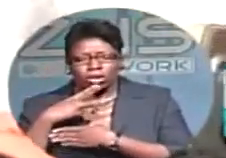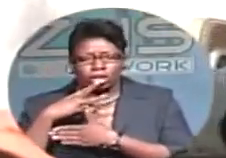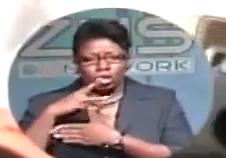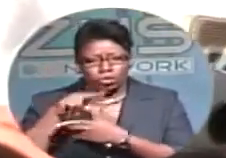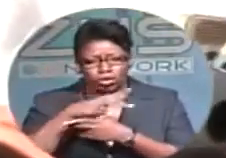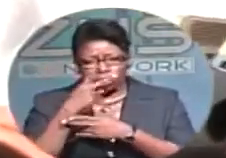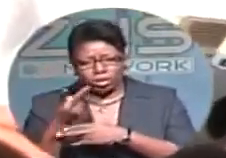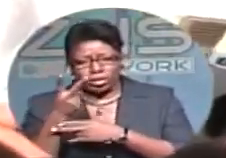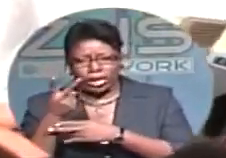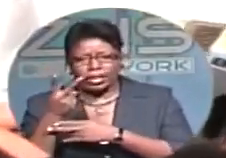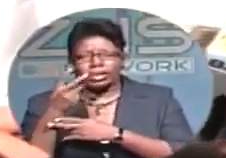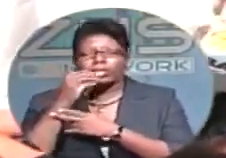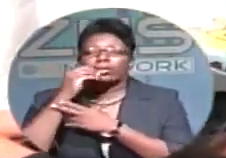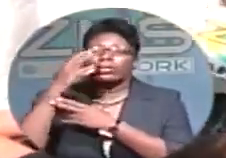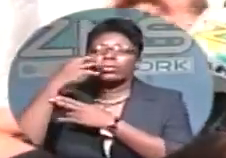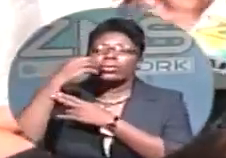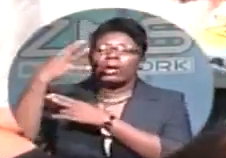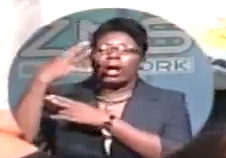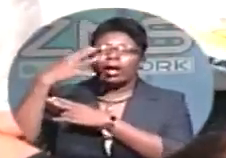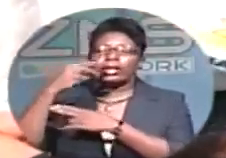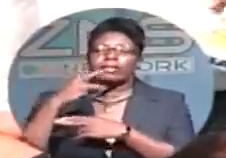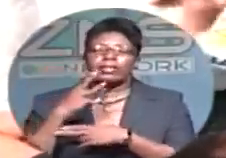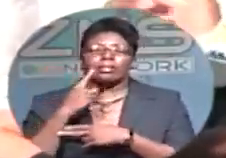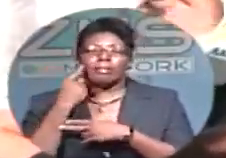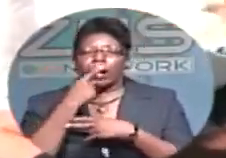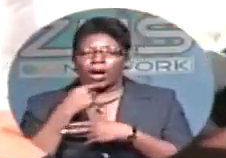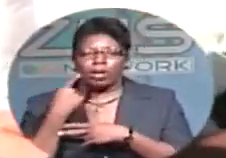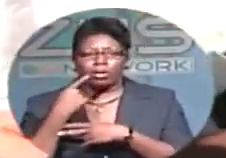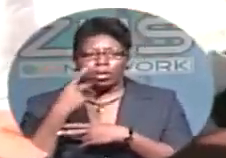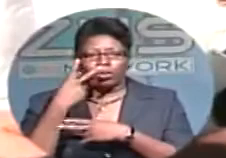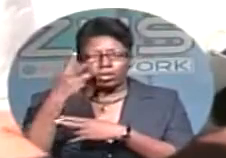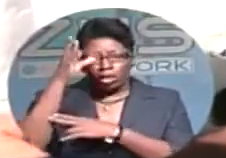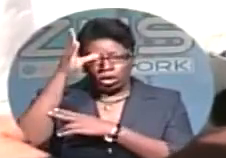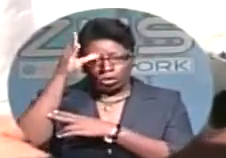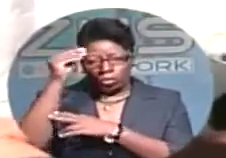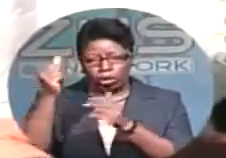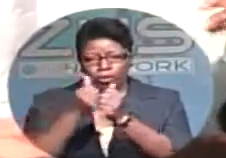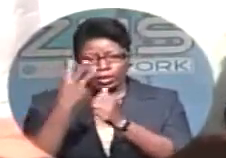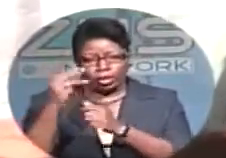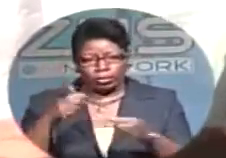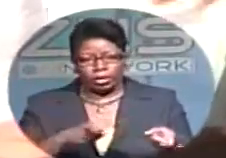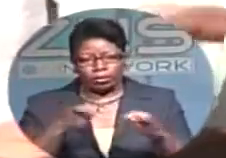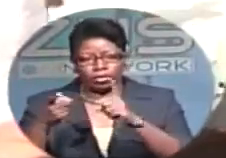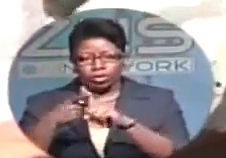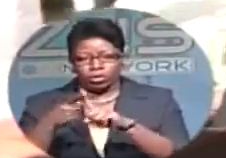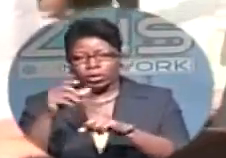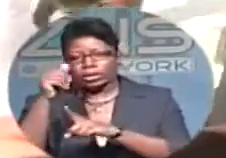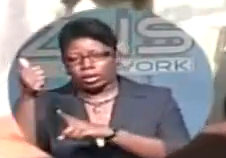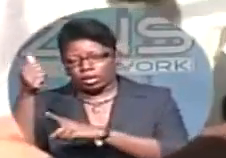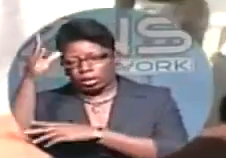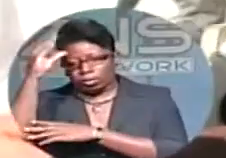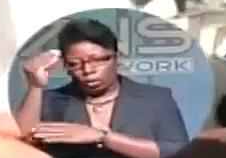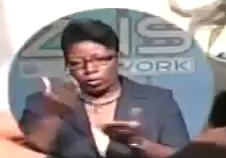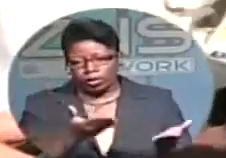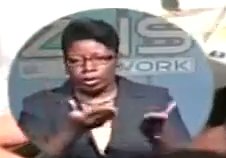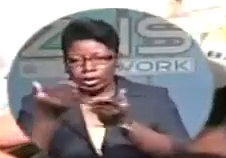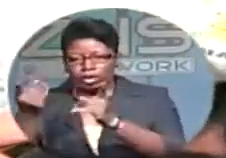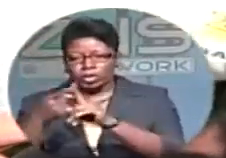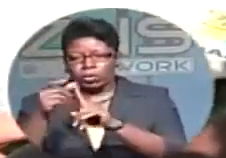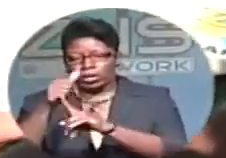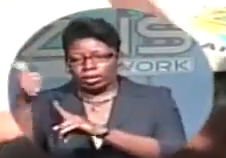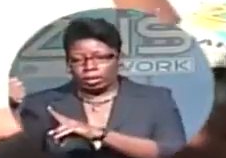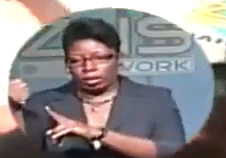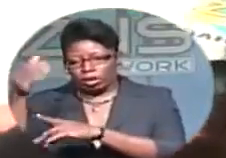him out. Then me and the girl pulled him out and we saw a boy with him. So we give it to him, then a bigger boy take him and bring him on the